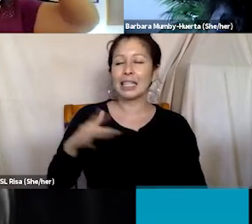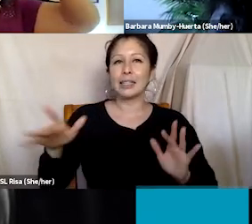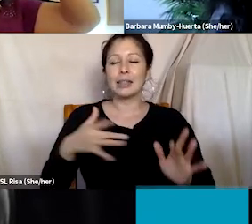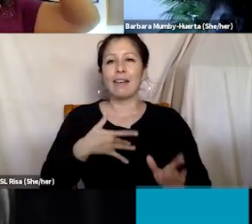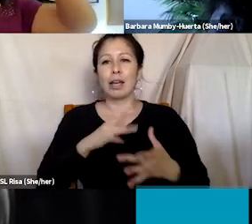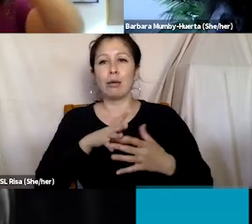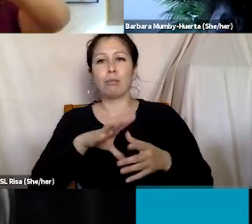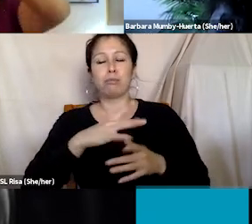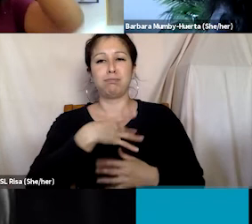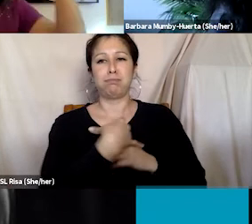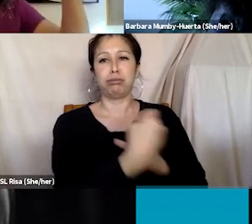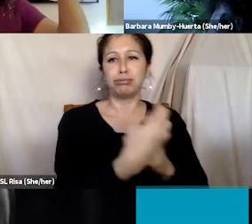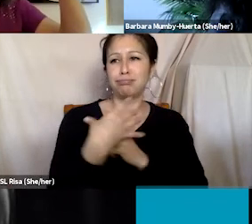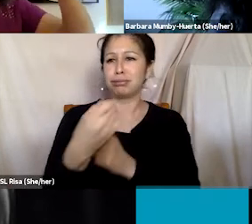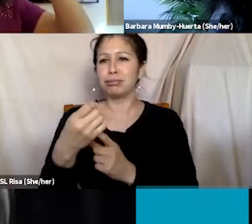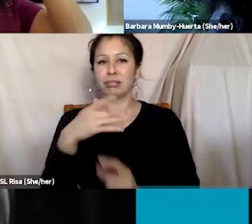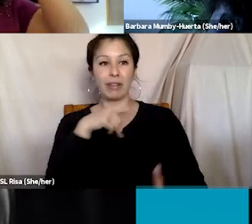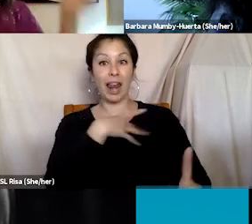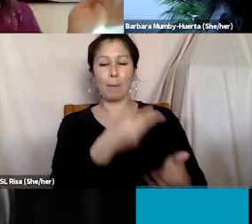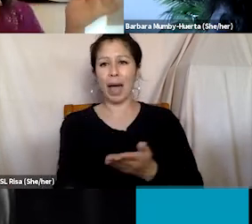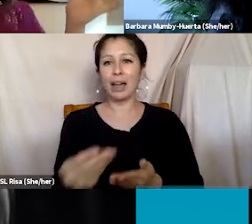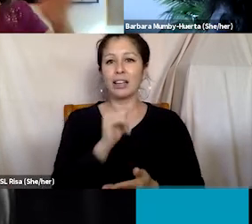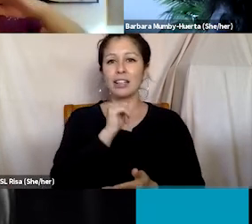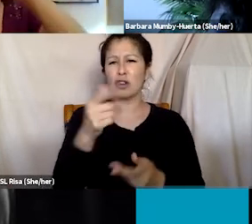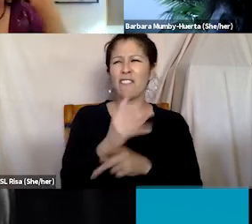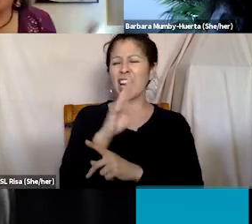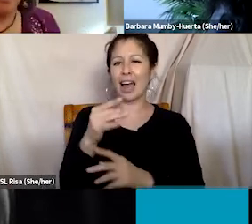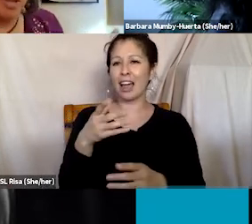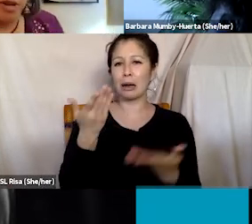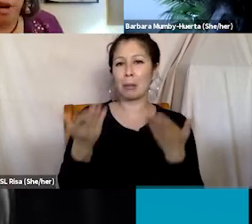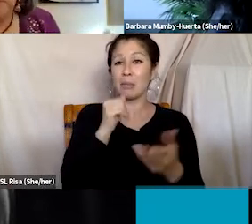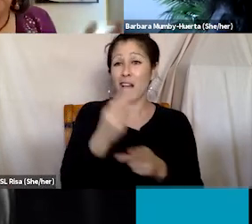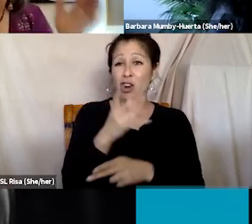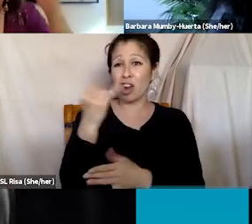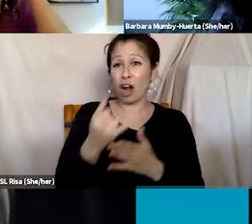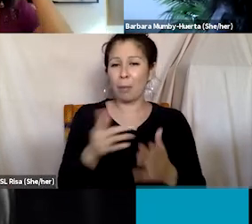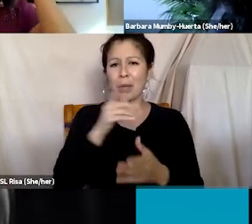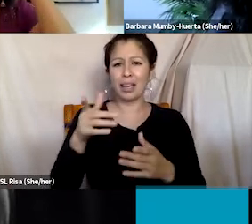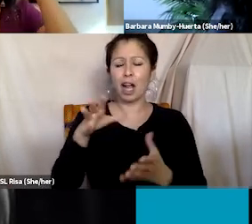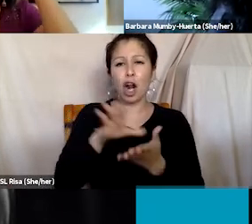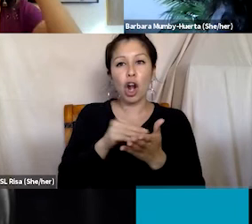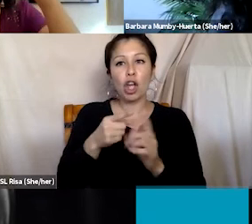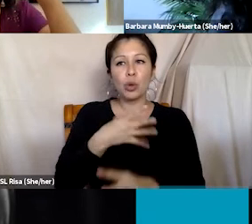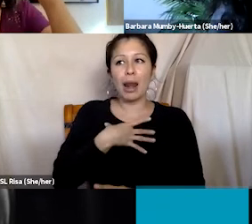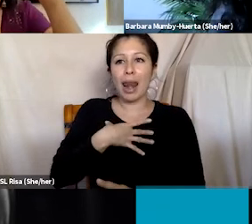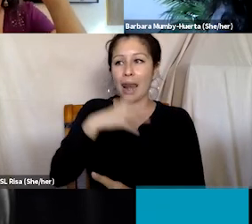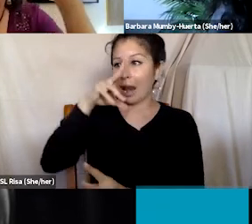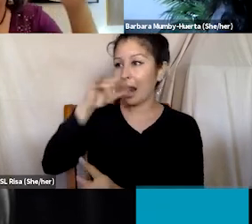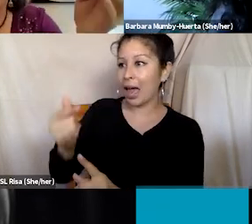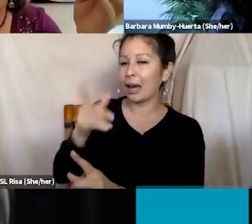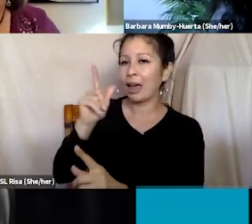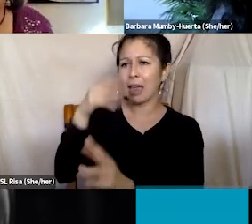like and then buy it. Like, don't try to figure it out. You may not use it in your art piece, but it's learning to like what you like and